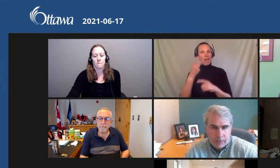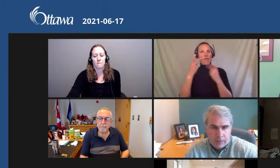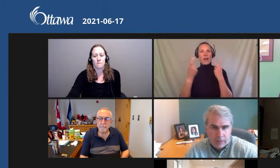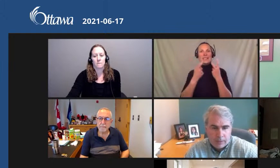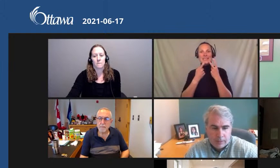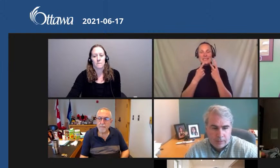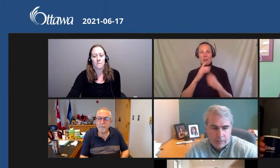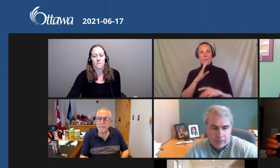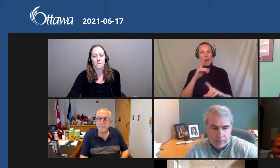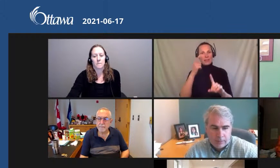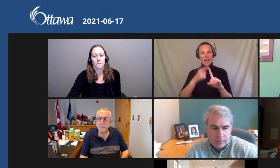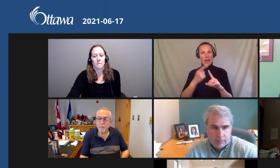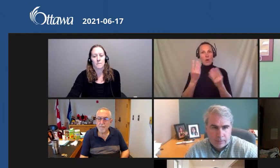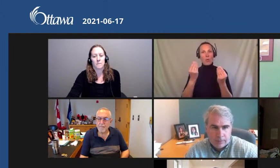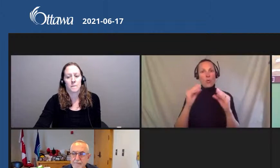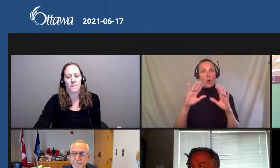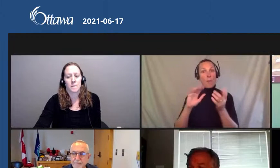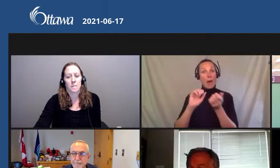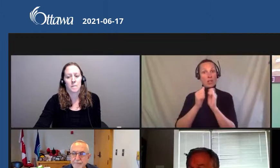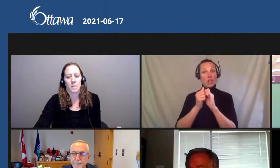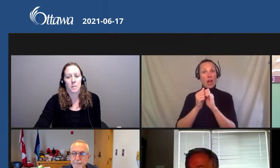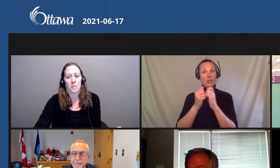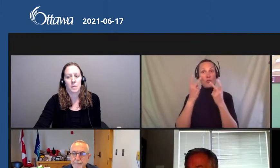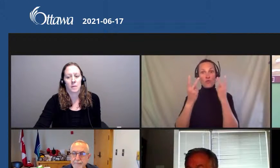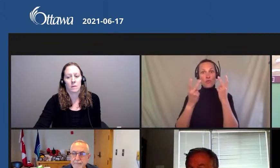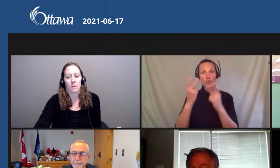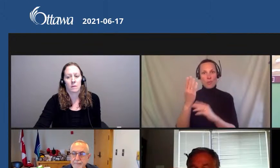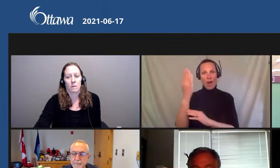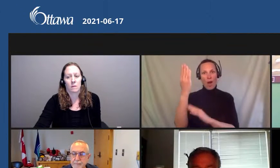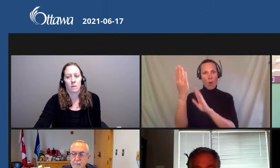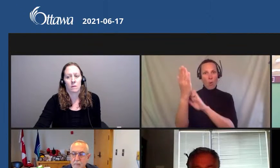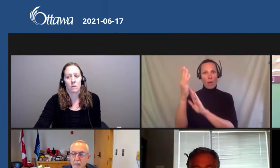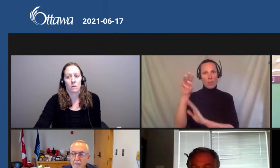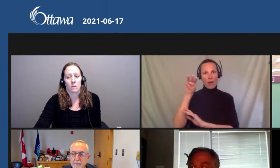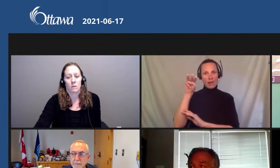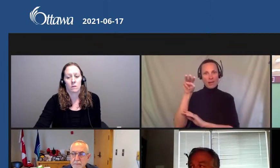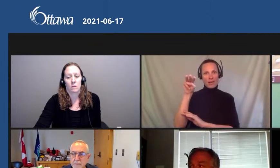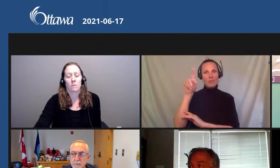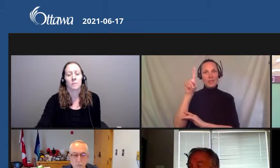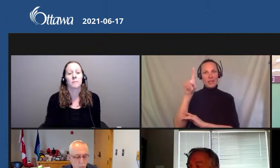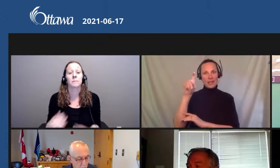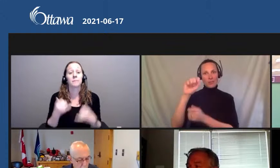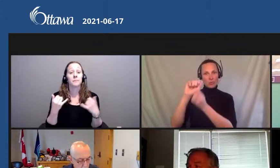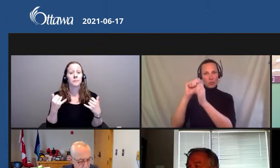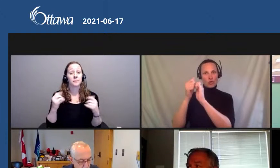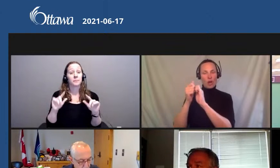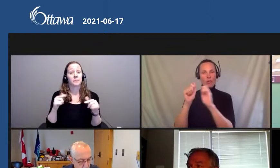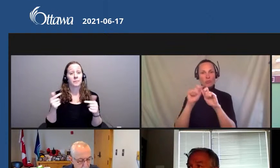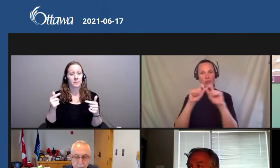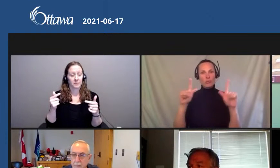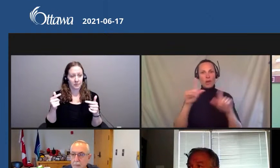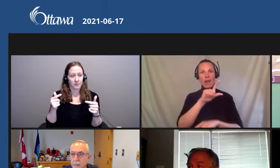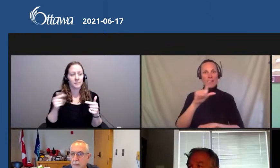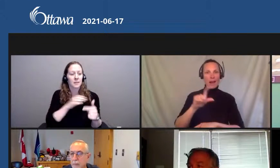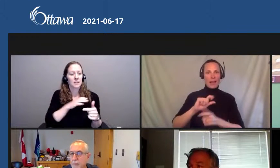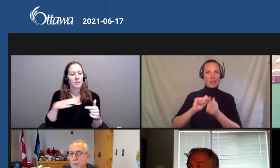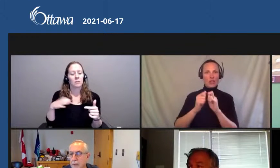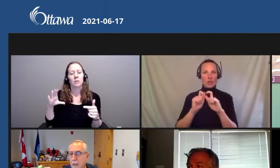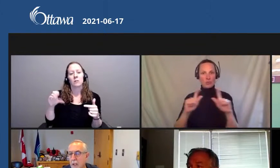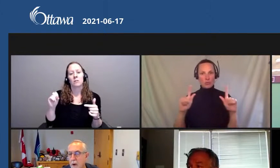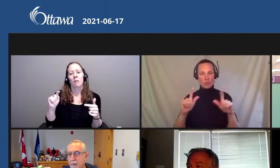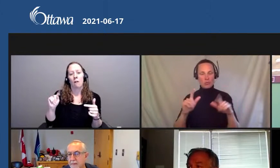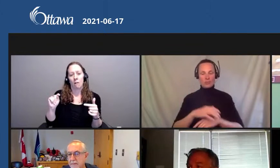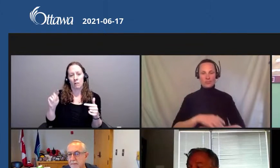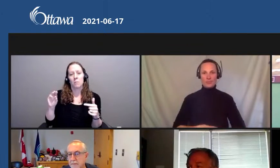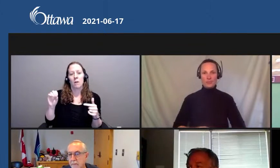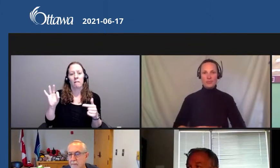Le bouton est situé en haut à la droite de la portion vidéo de l'écran. I will now pass things over to Councillor Scott Moffatt, Chair of the Standing